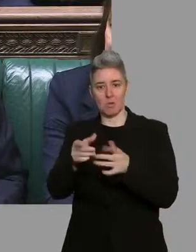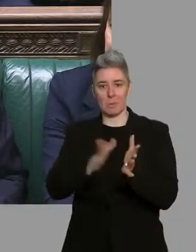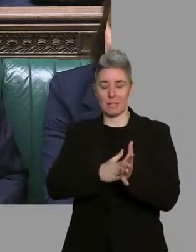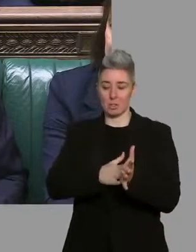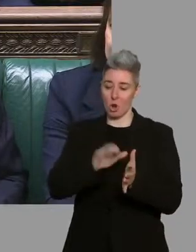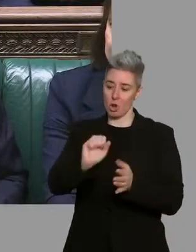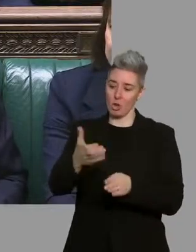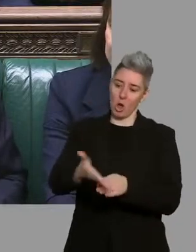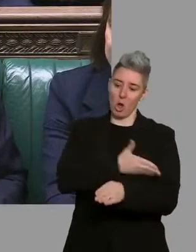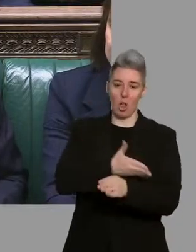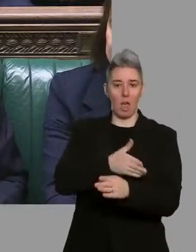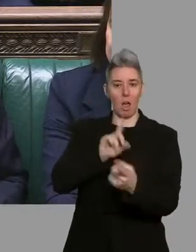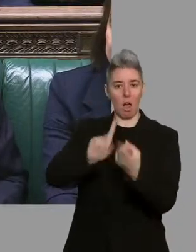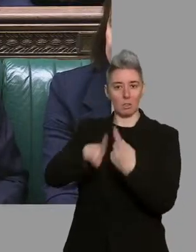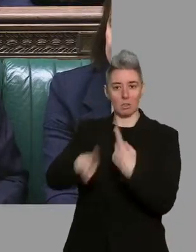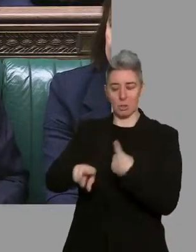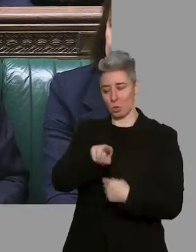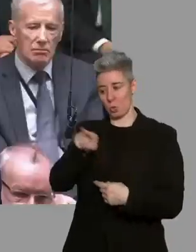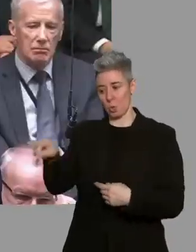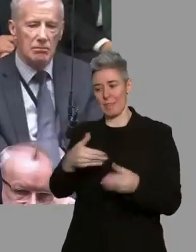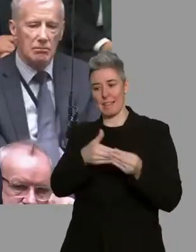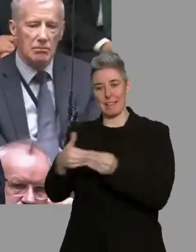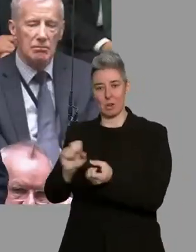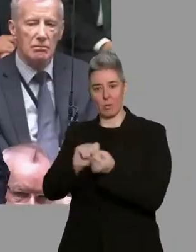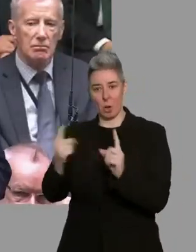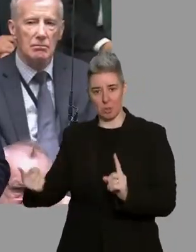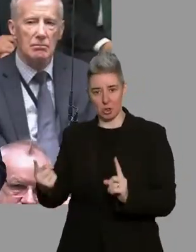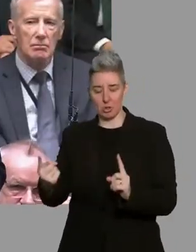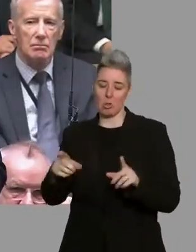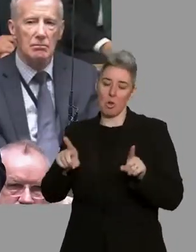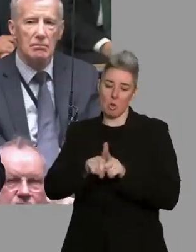on my party's condolences to him for the loss of his brother.